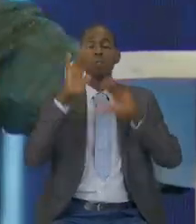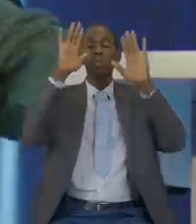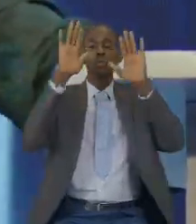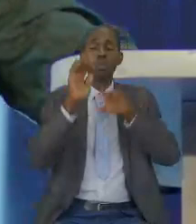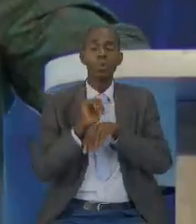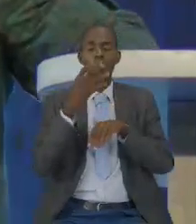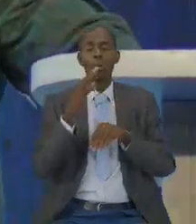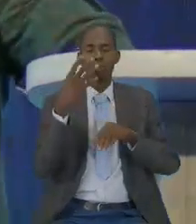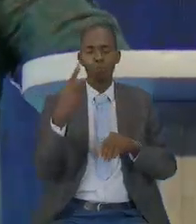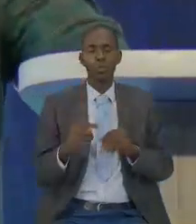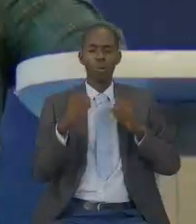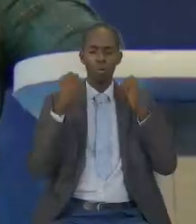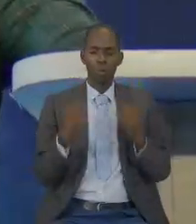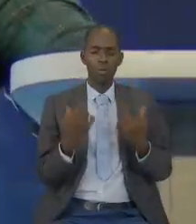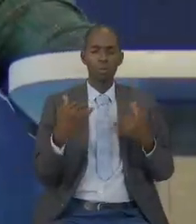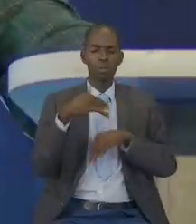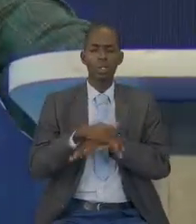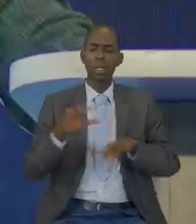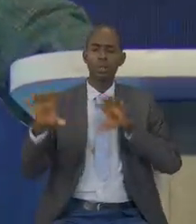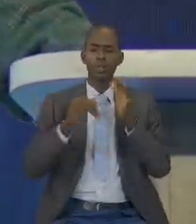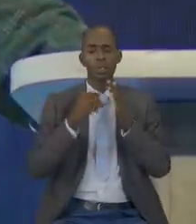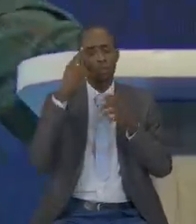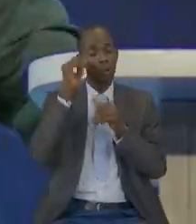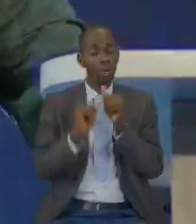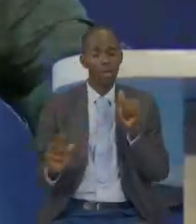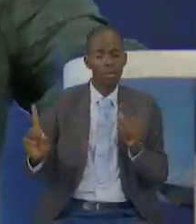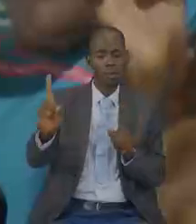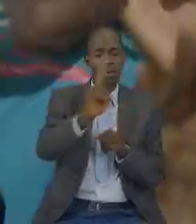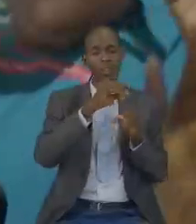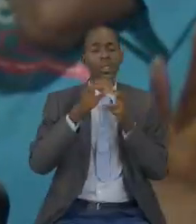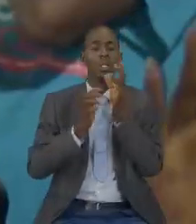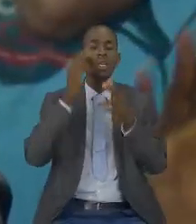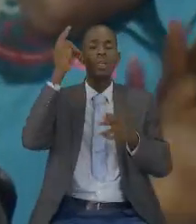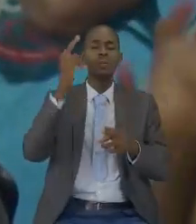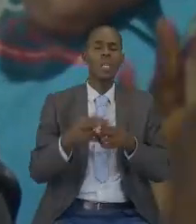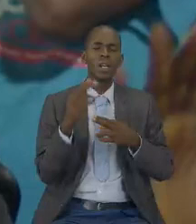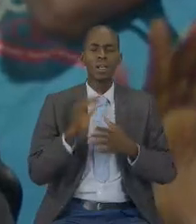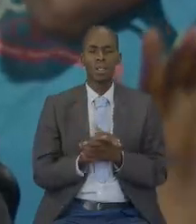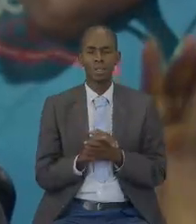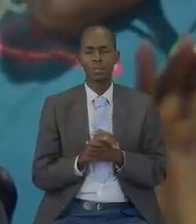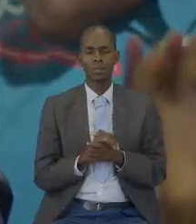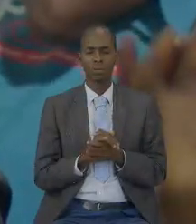love tonight. Do it for everyone in Jesus' name.